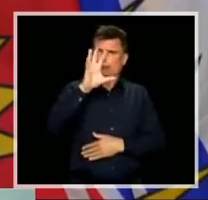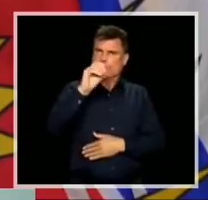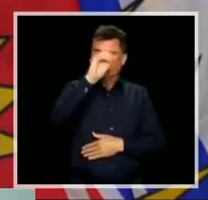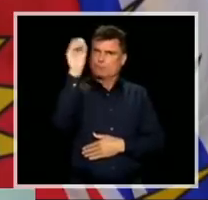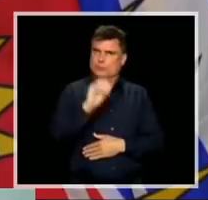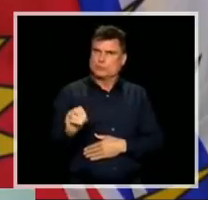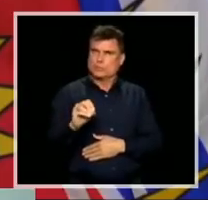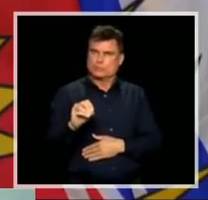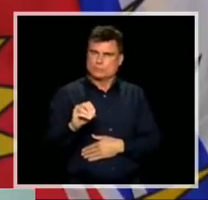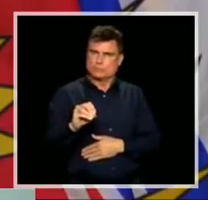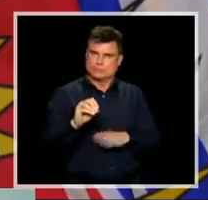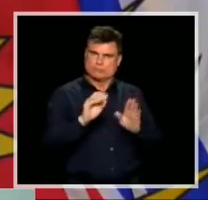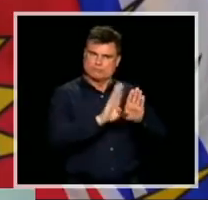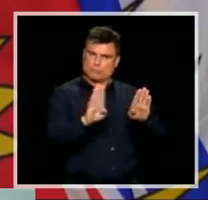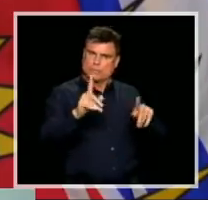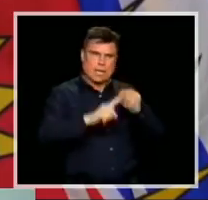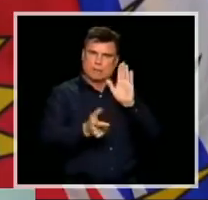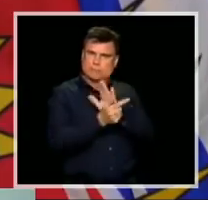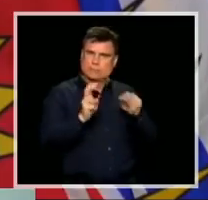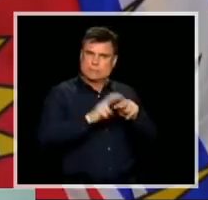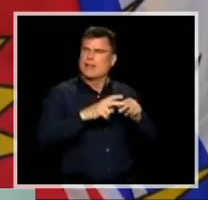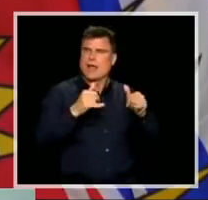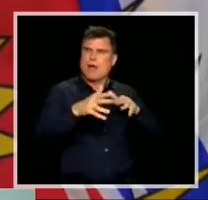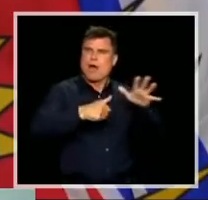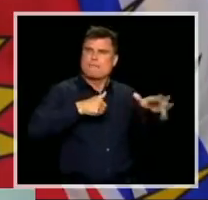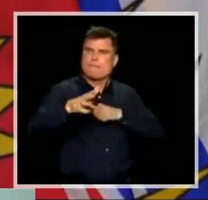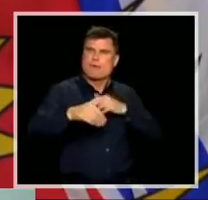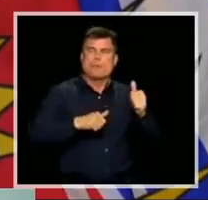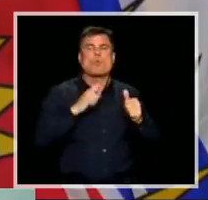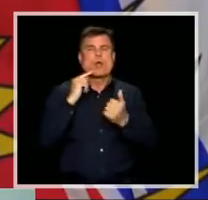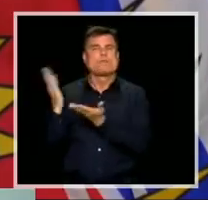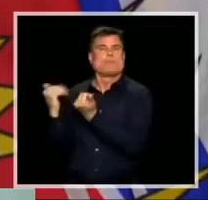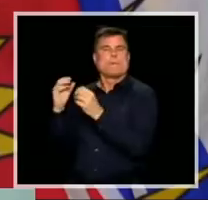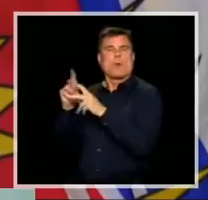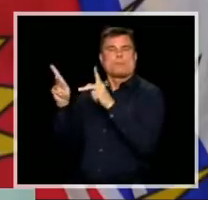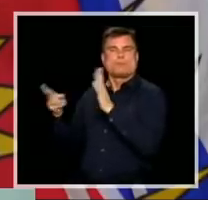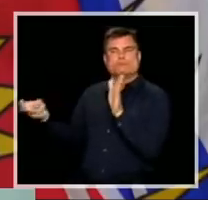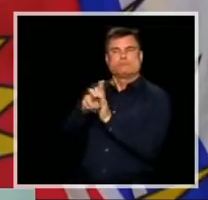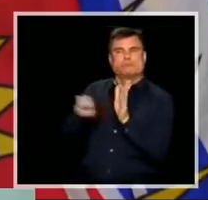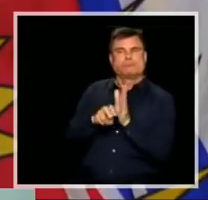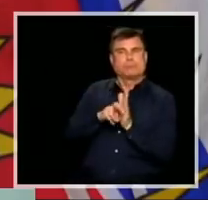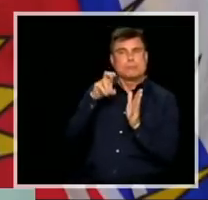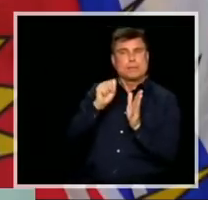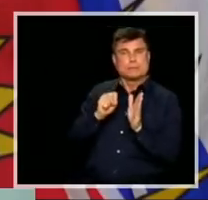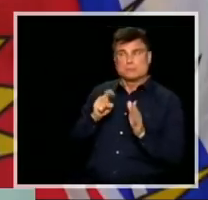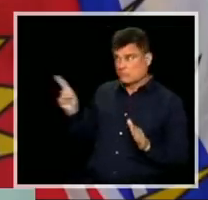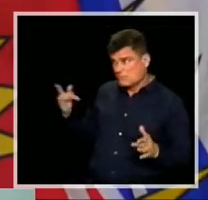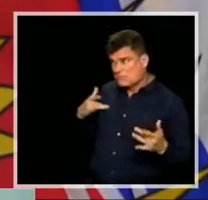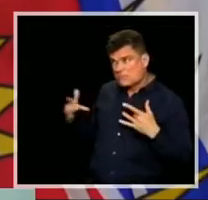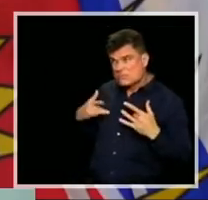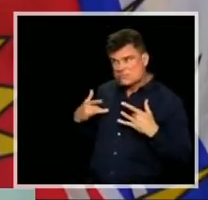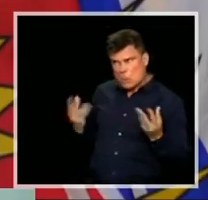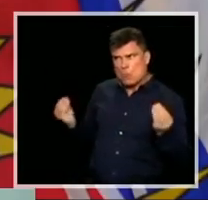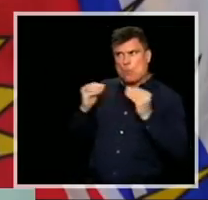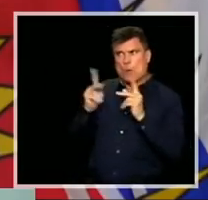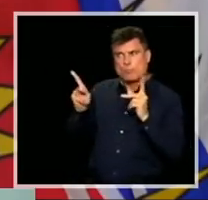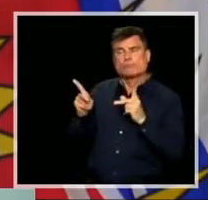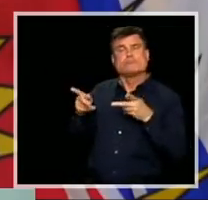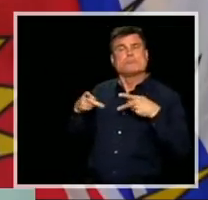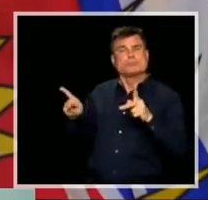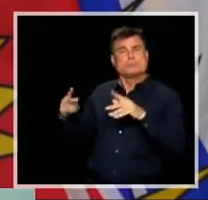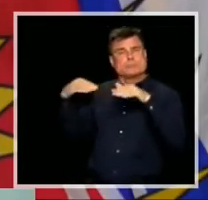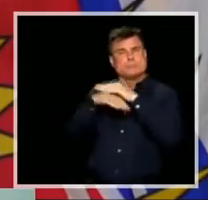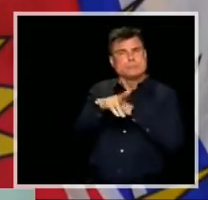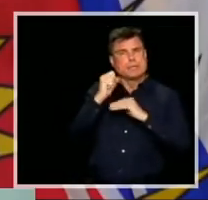to, if they're going to increase capacity, then we need to also increase the numbers